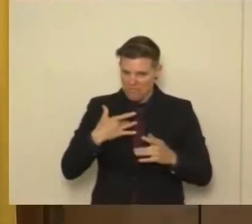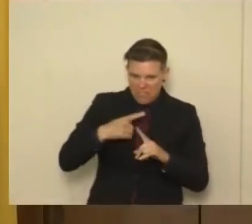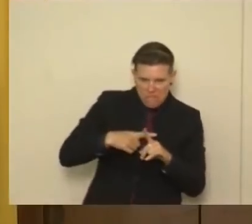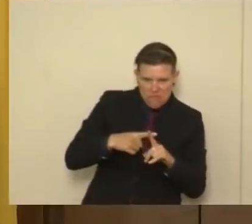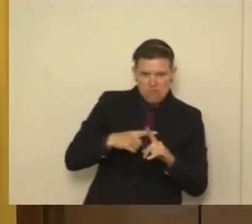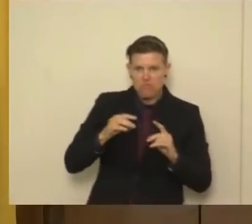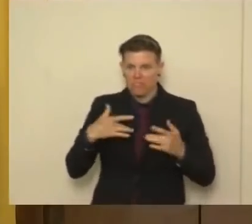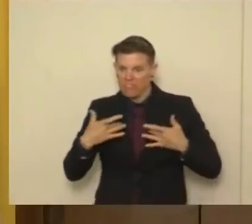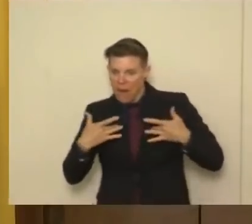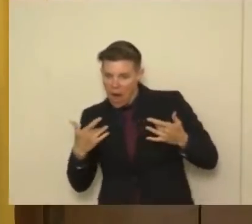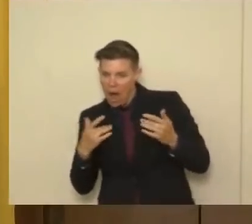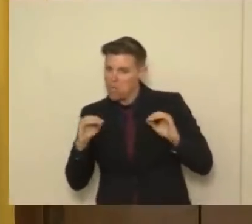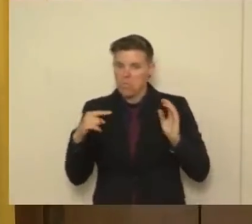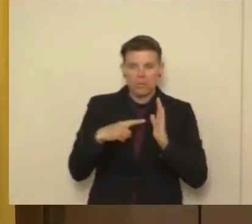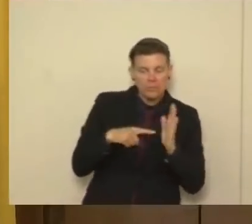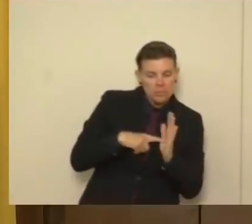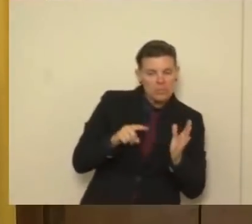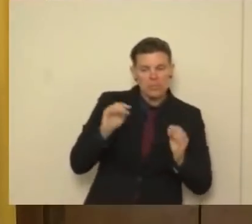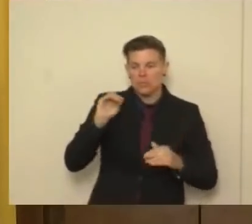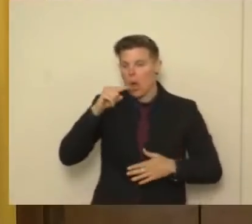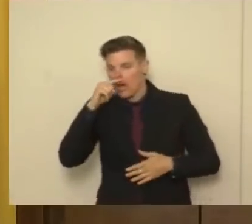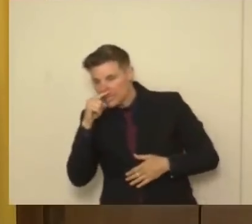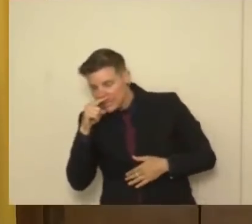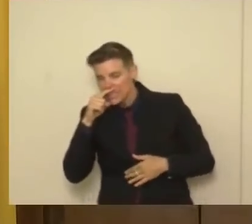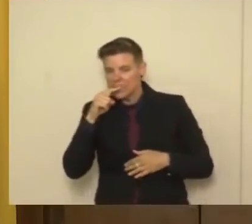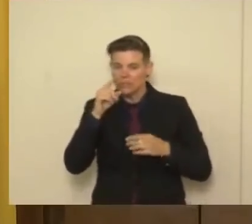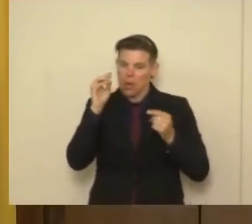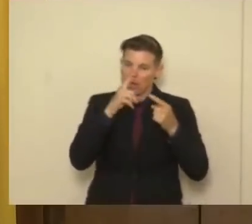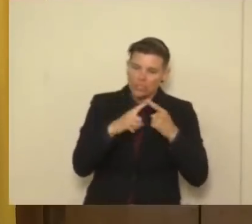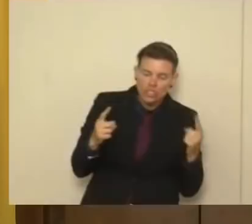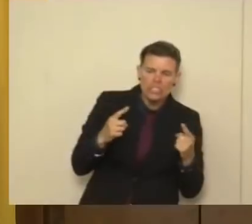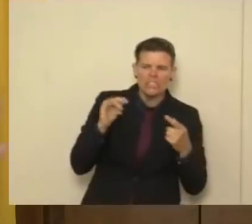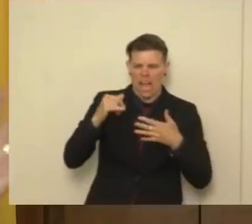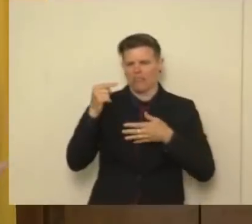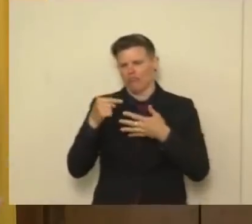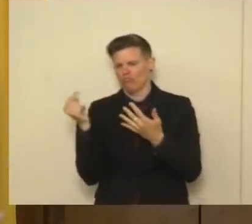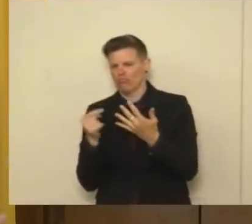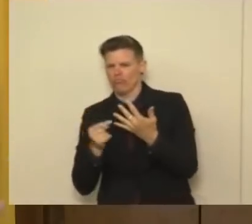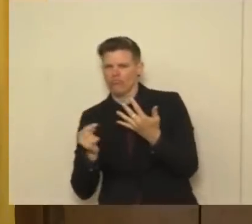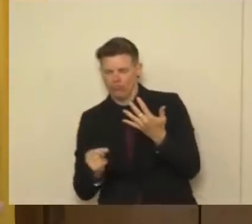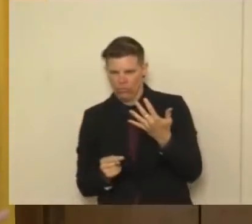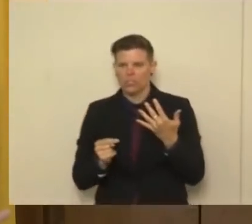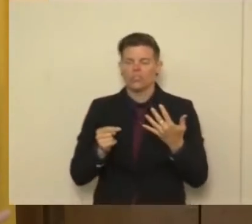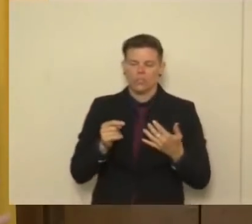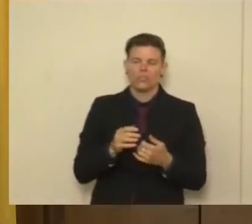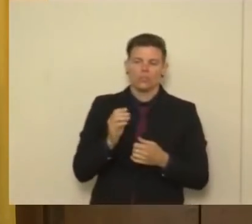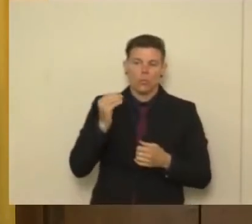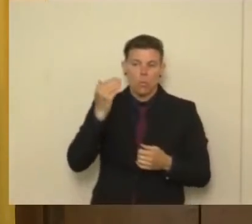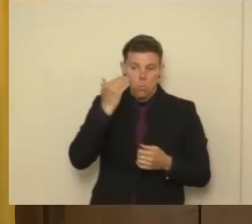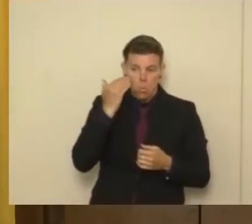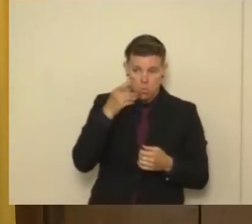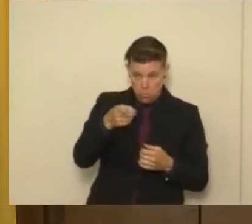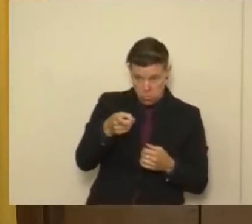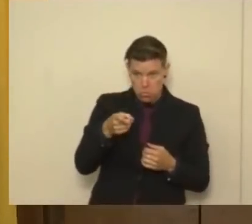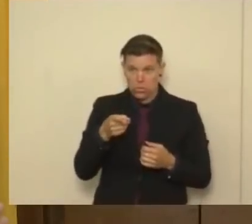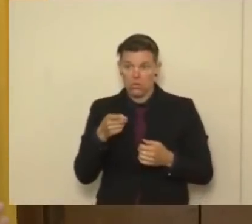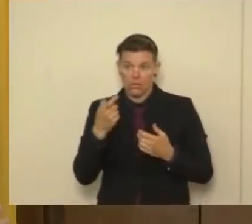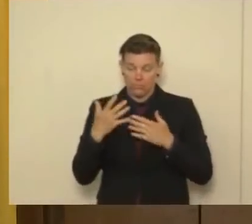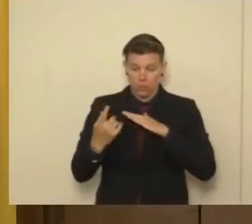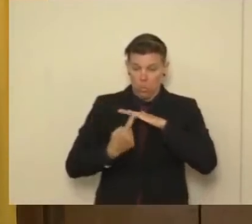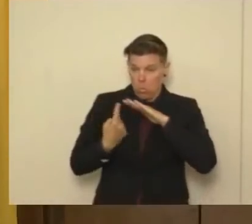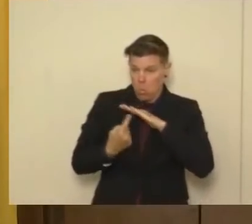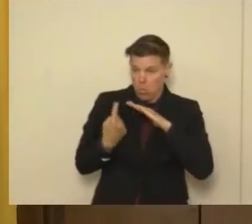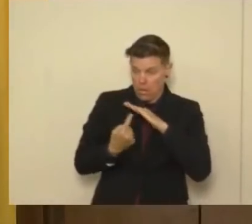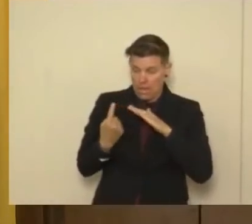symptoms. I'm not sneezing. I don't have an allergy. All the things that give us heightened awareness and that you're socially distancing your